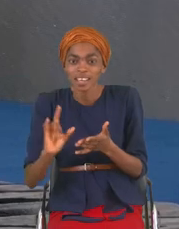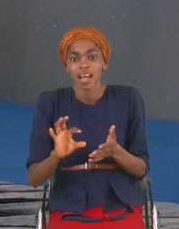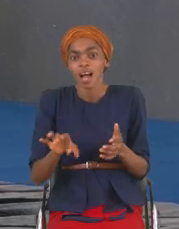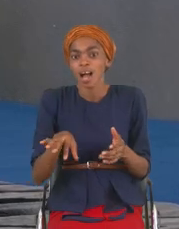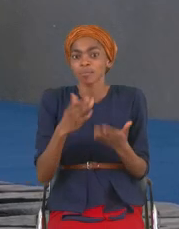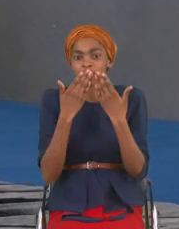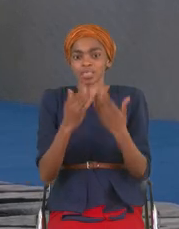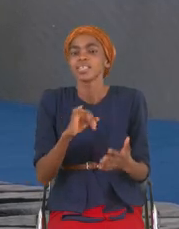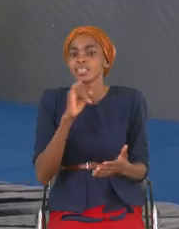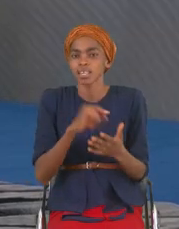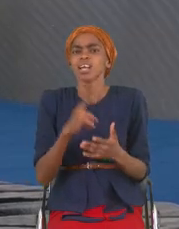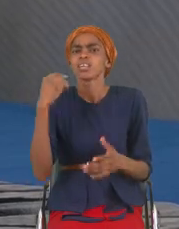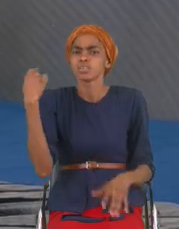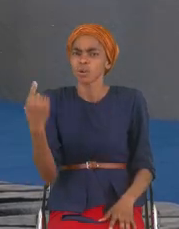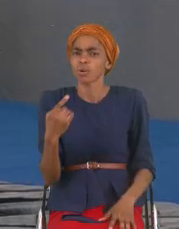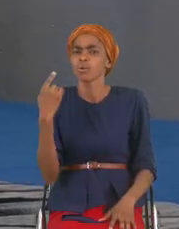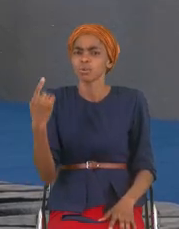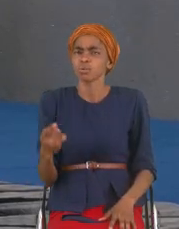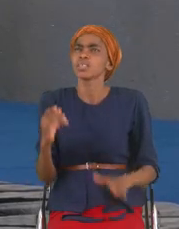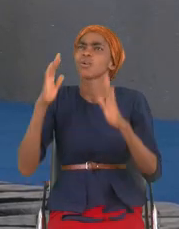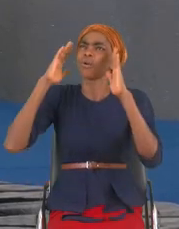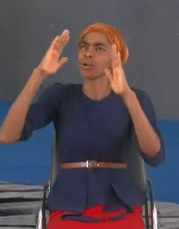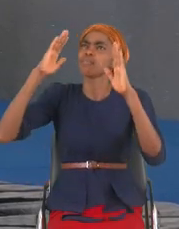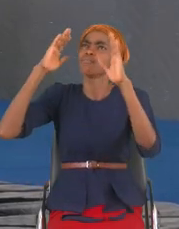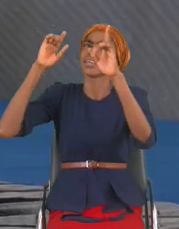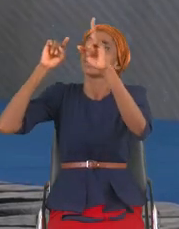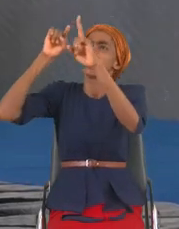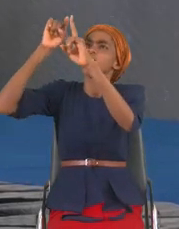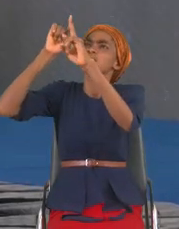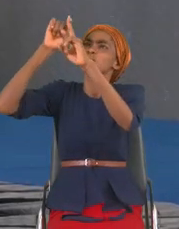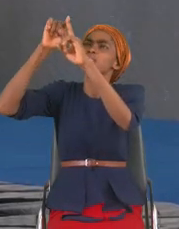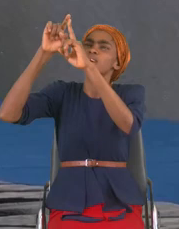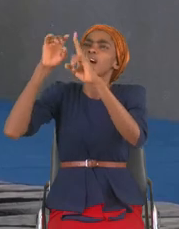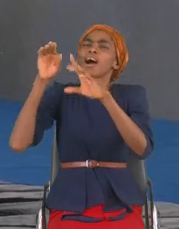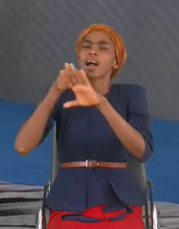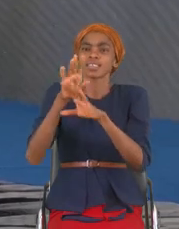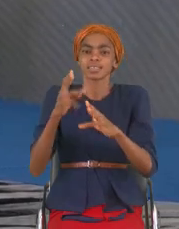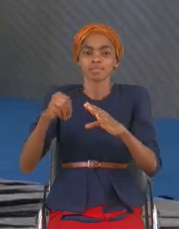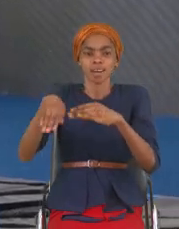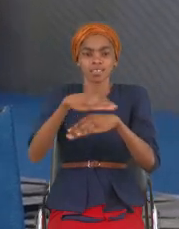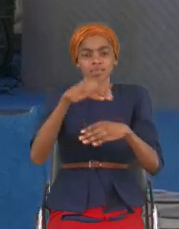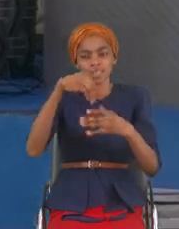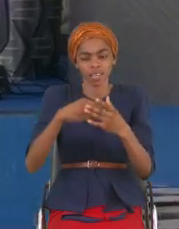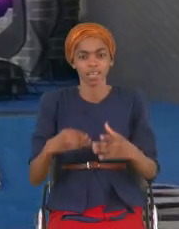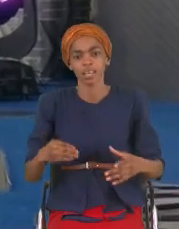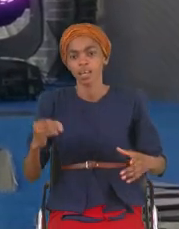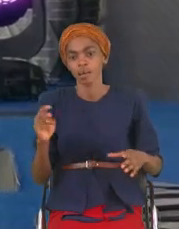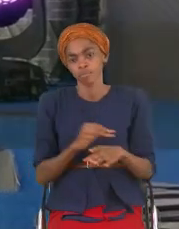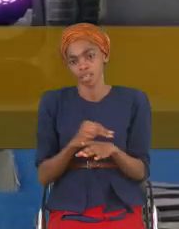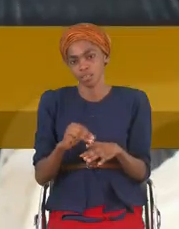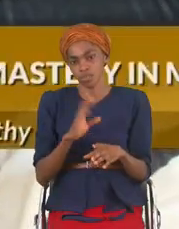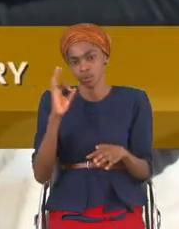is always aiming at mastery in ministry. Look at verse 5. In